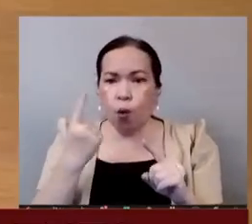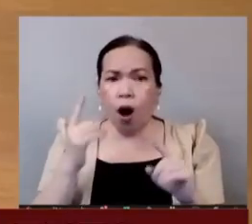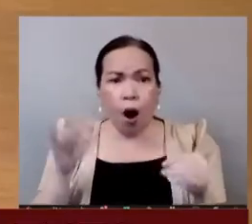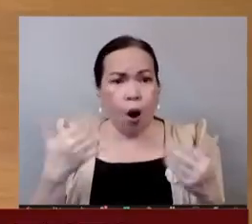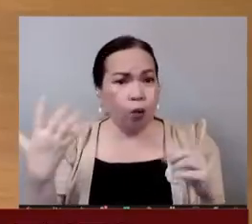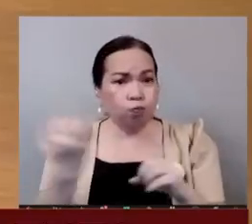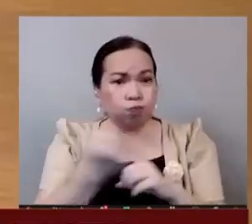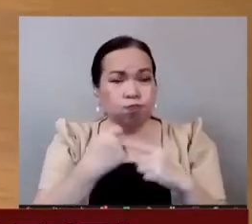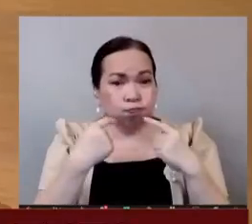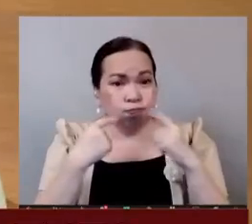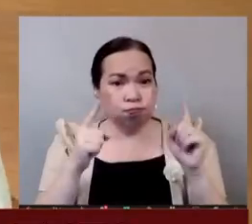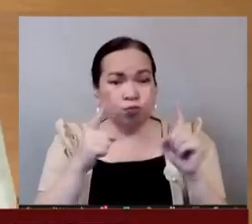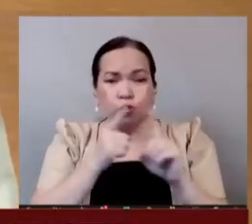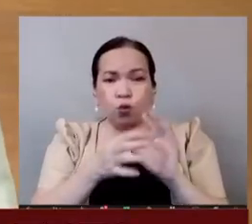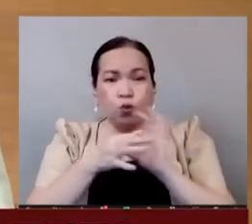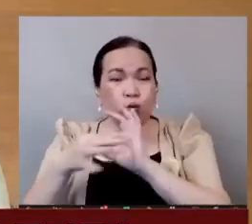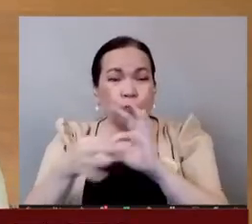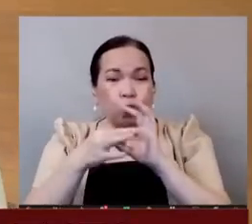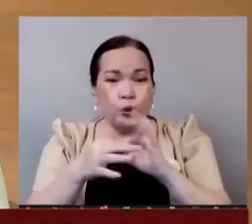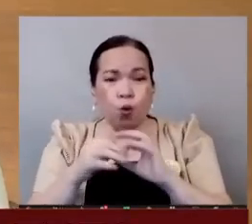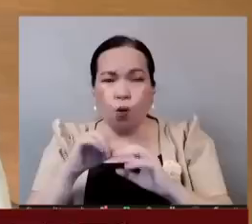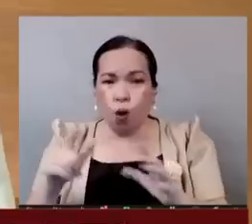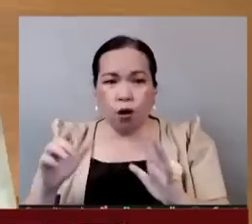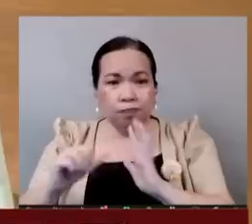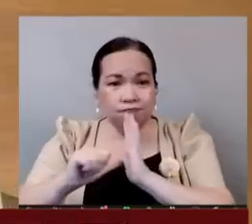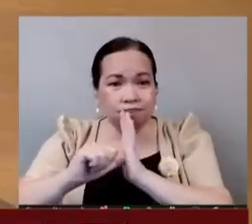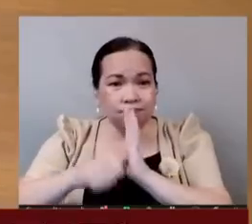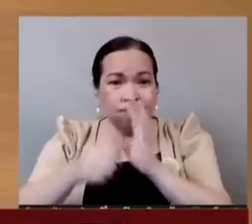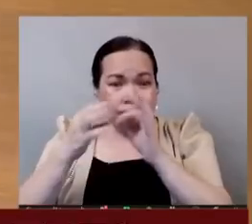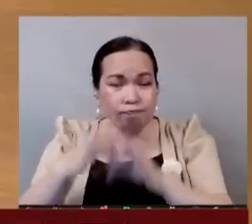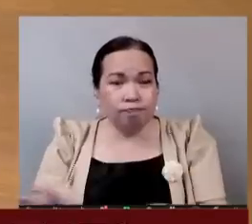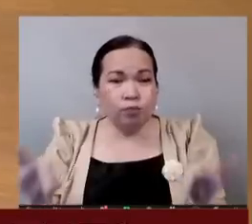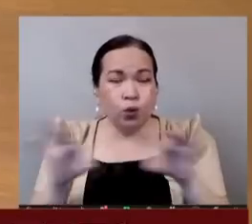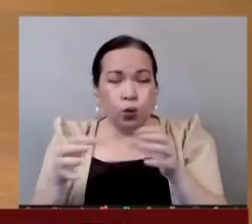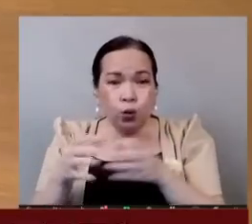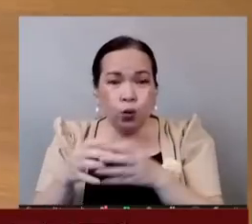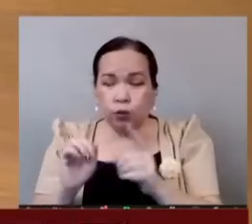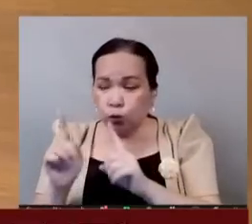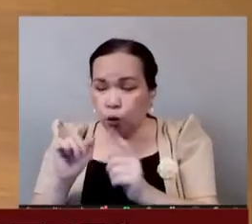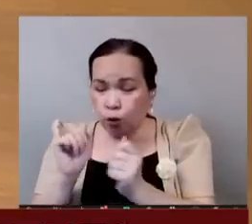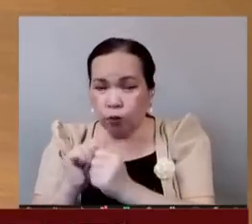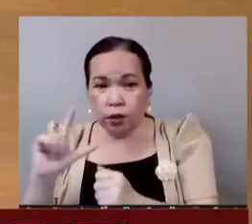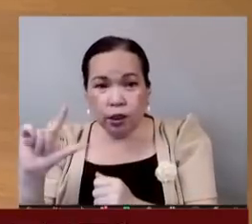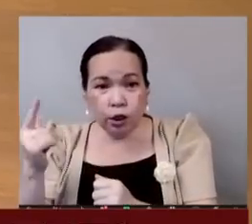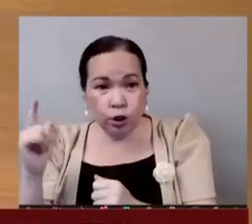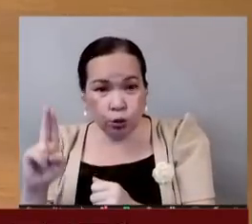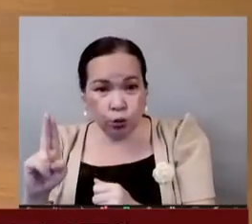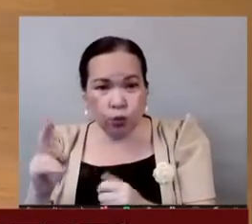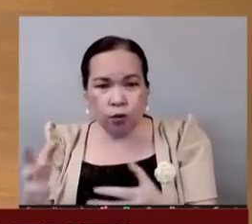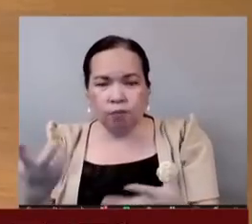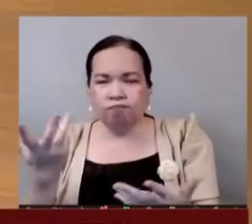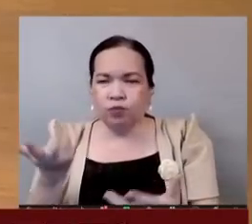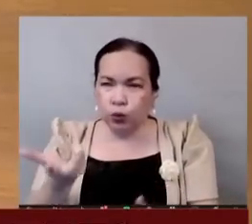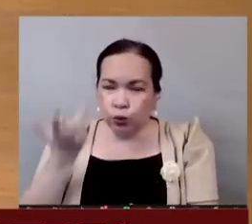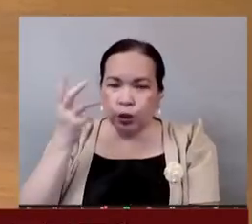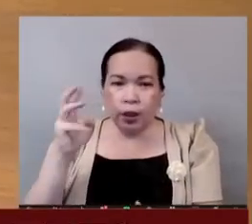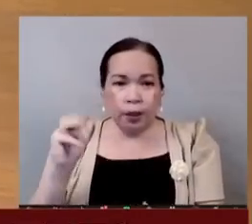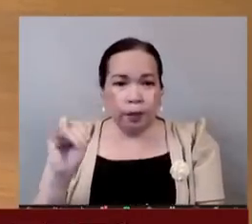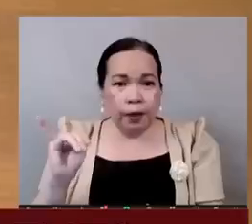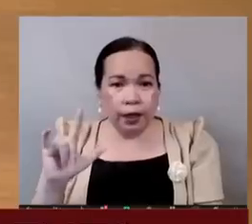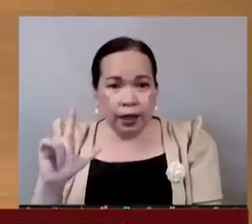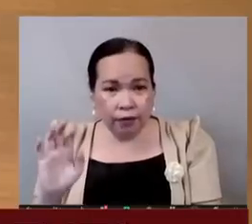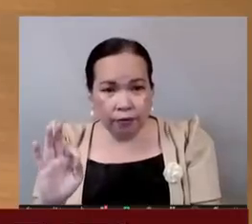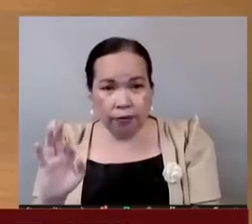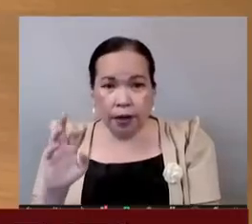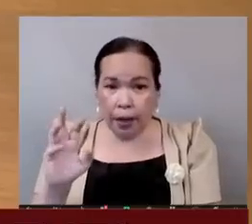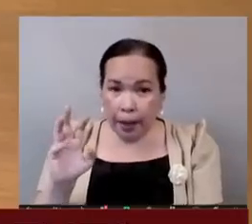of the cooperation of all key groups. We talked to the local governments, the royal families, the MNLF, the IMLF, MILF,